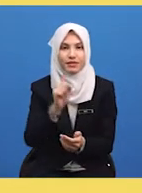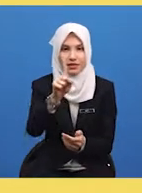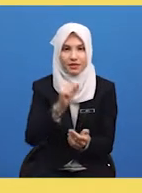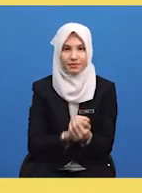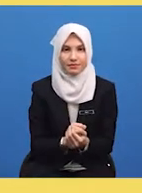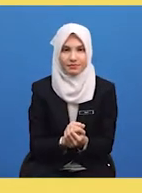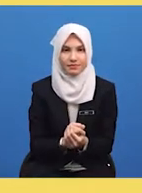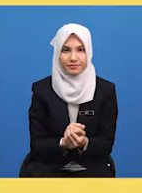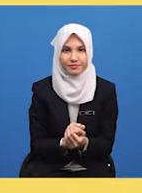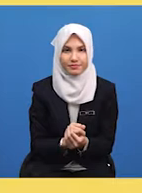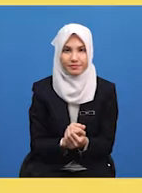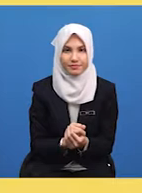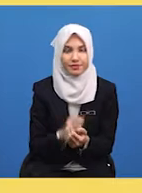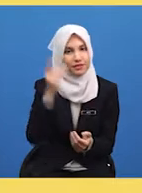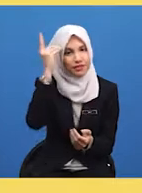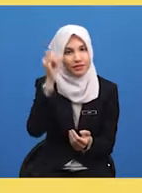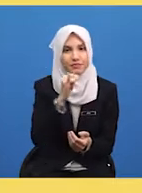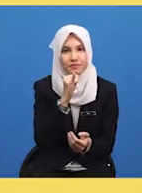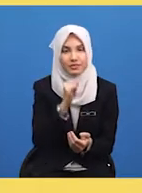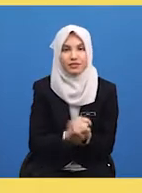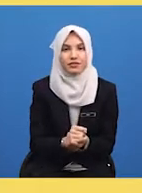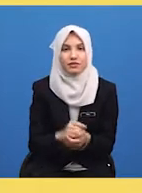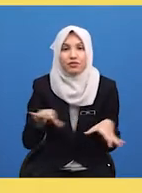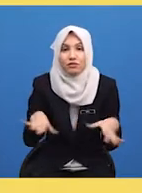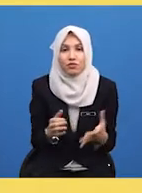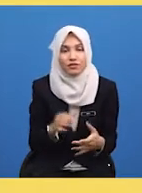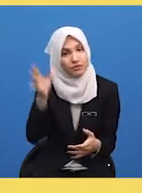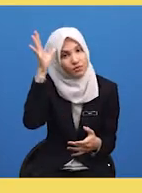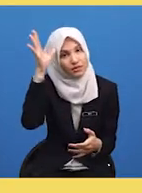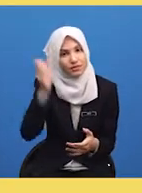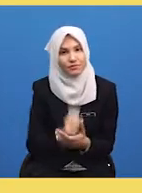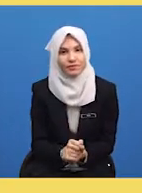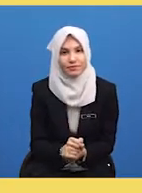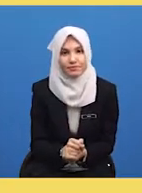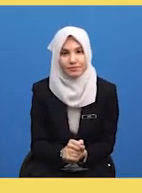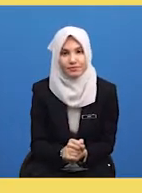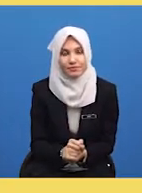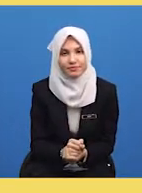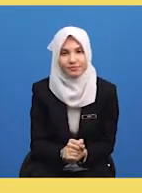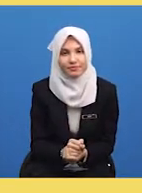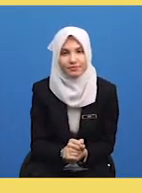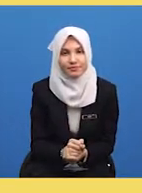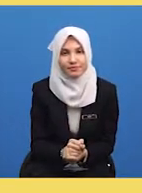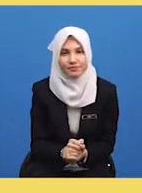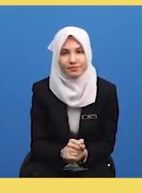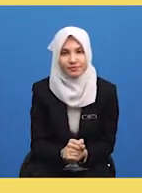One, Daniel's mother is doing something with his computer.